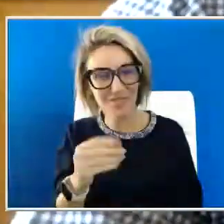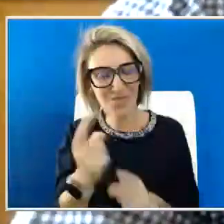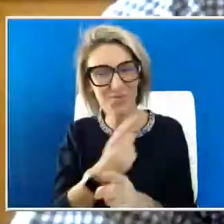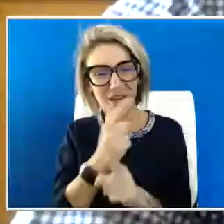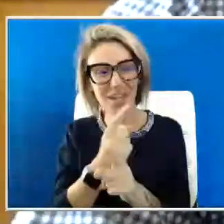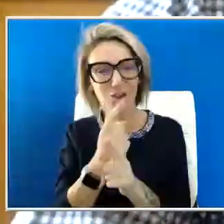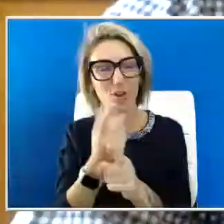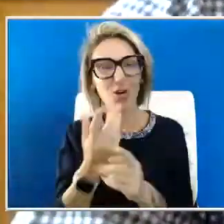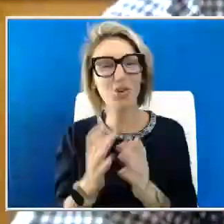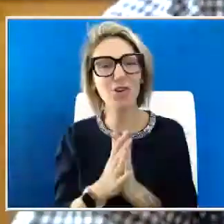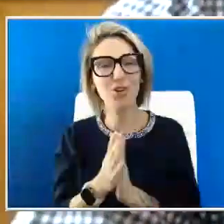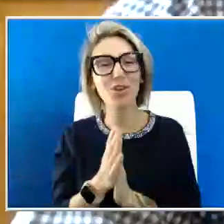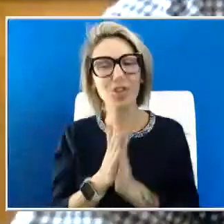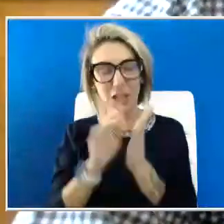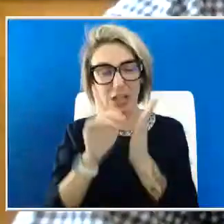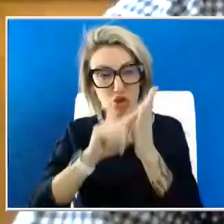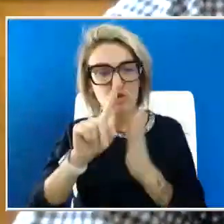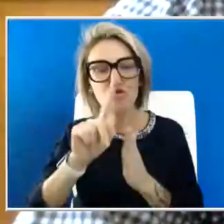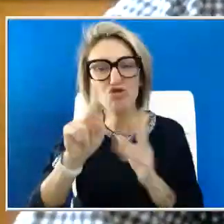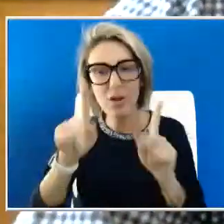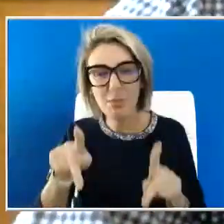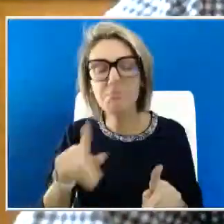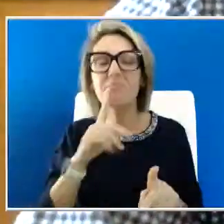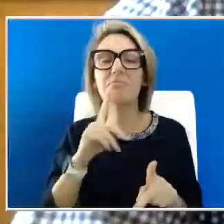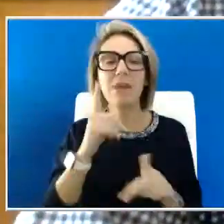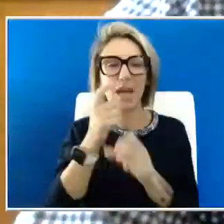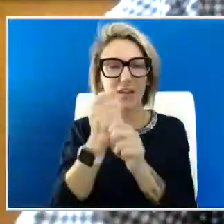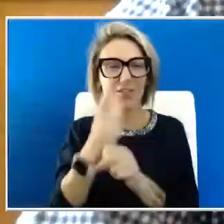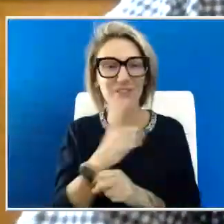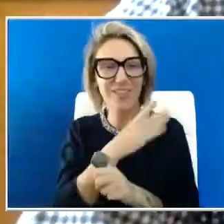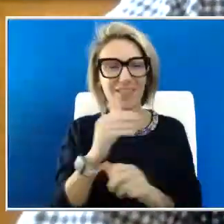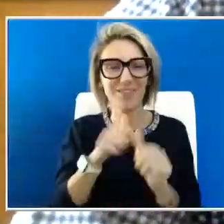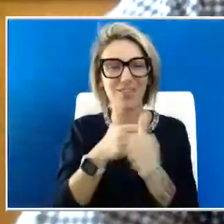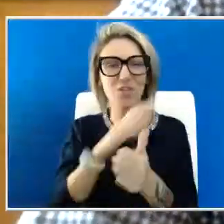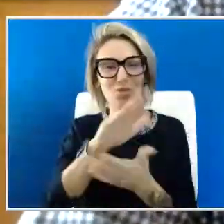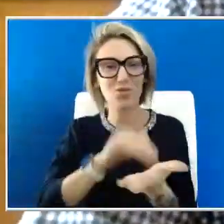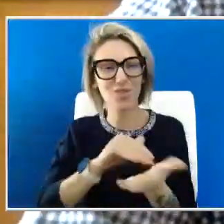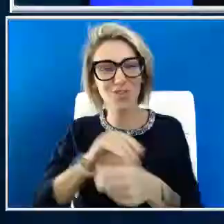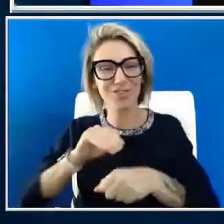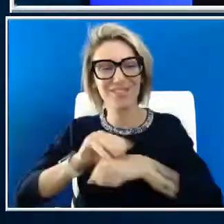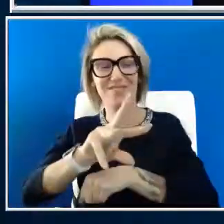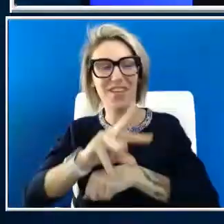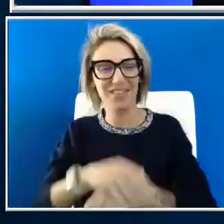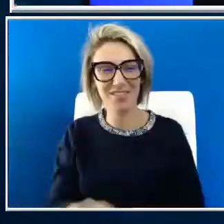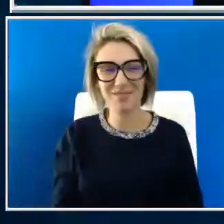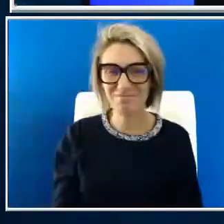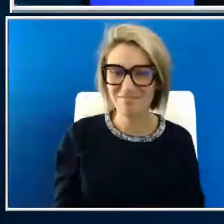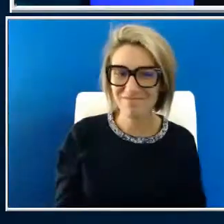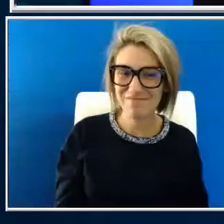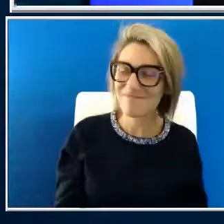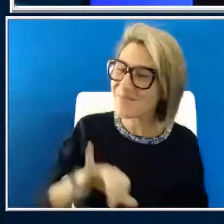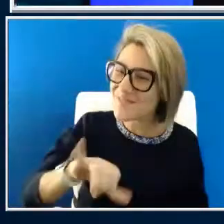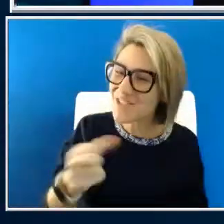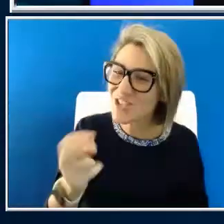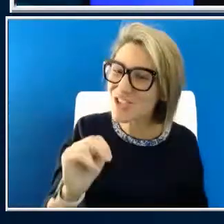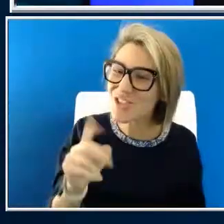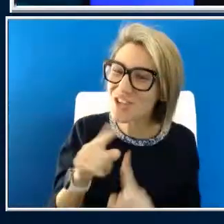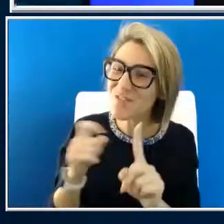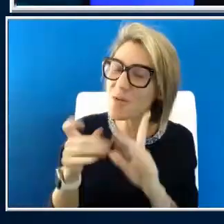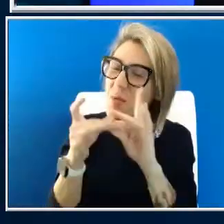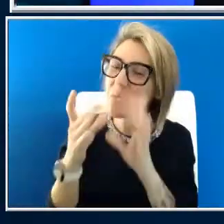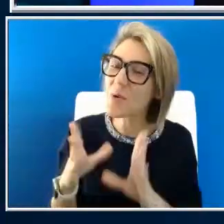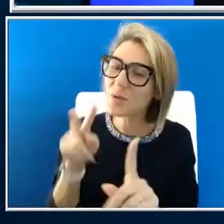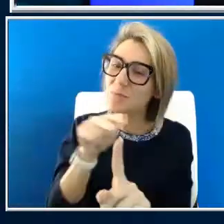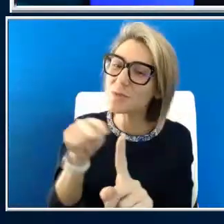regular checkups every year and follow your doctor's advice with that. Great. Jean, from a partner's perspective, what's